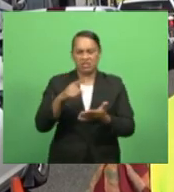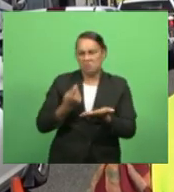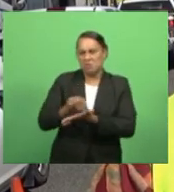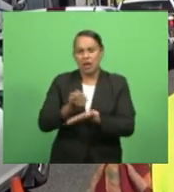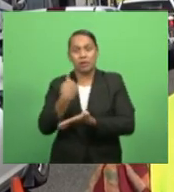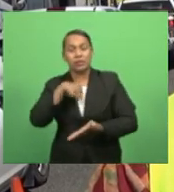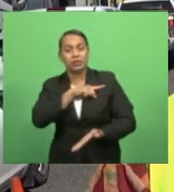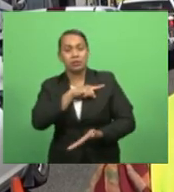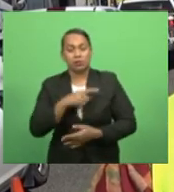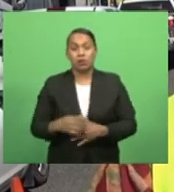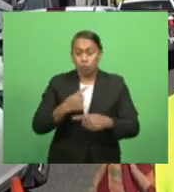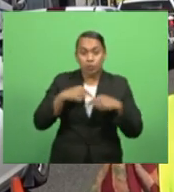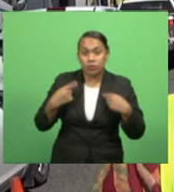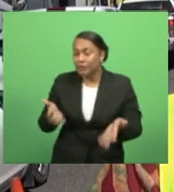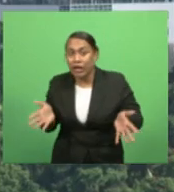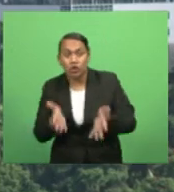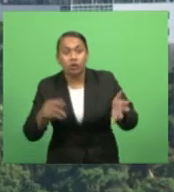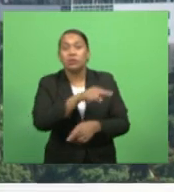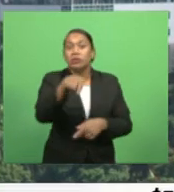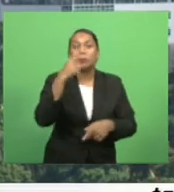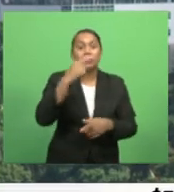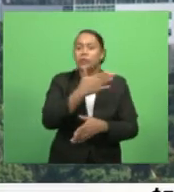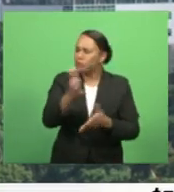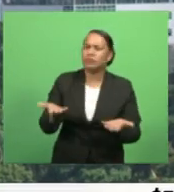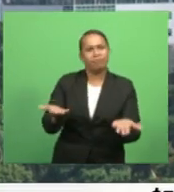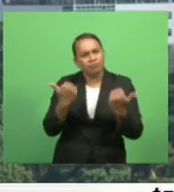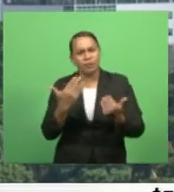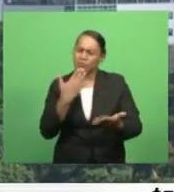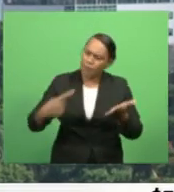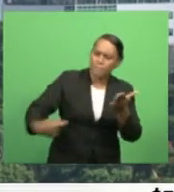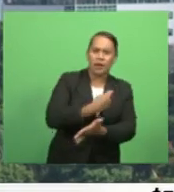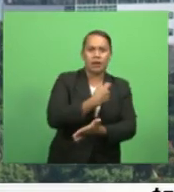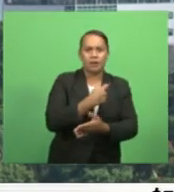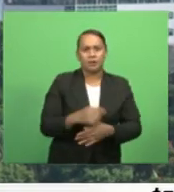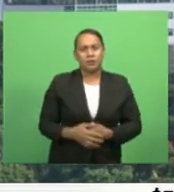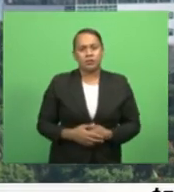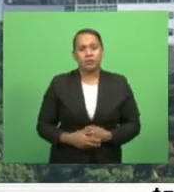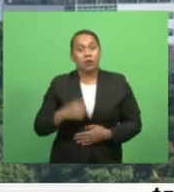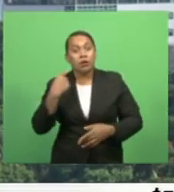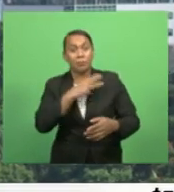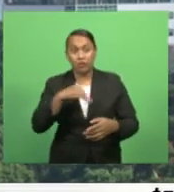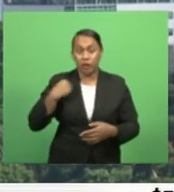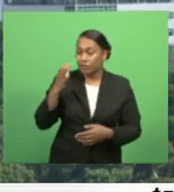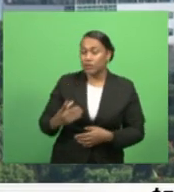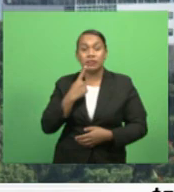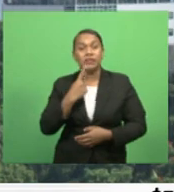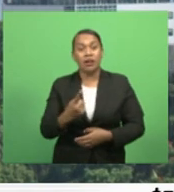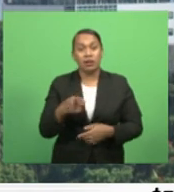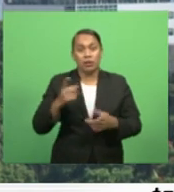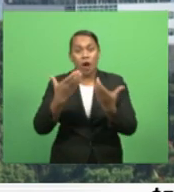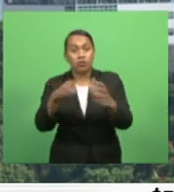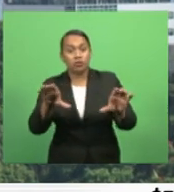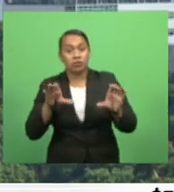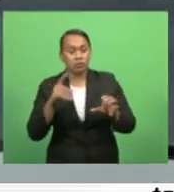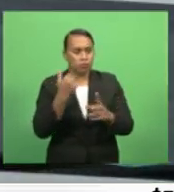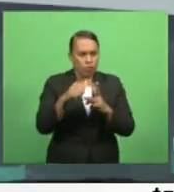the ratepayers is please do come in. The minister says the council is also losing out on revenue due to the restrictions put in place